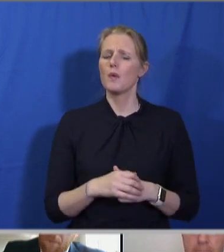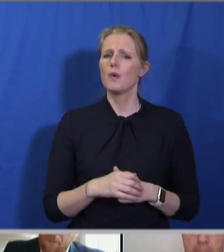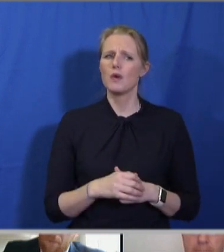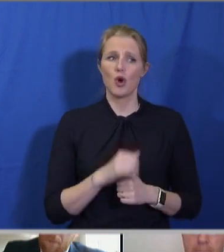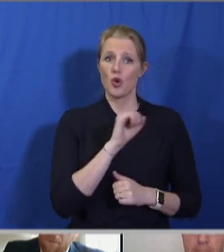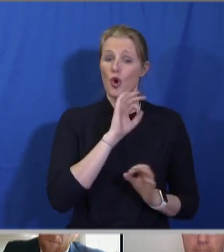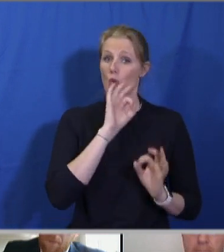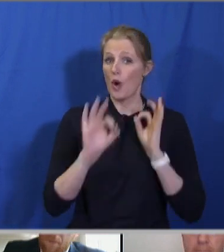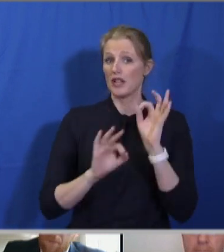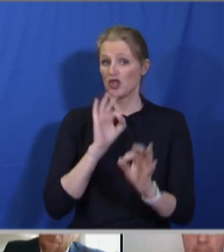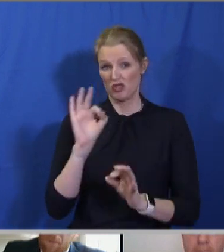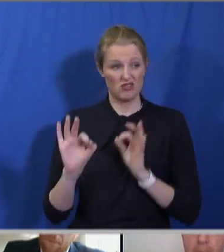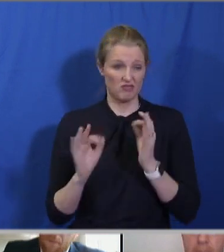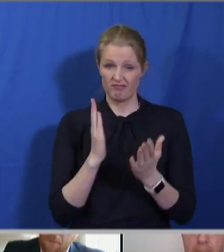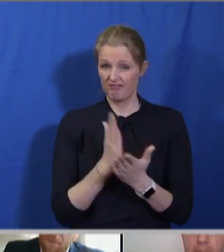are just